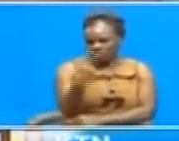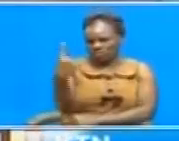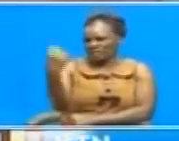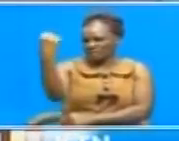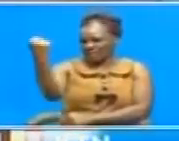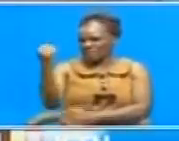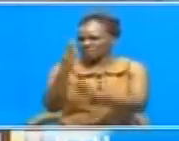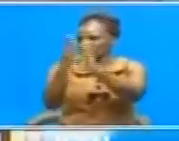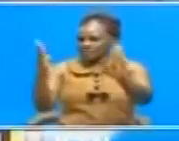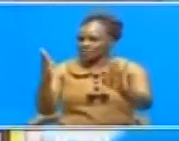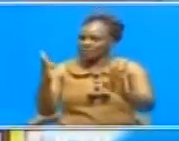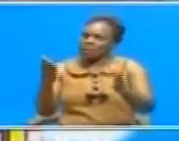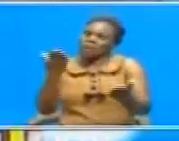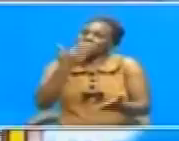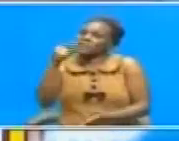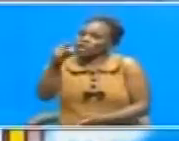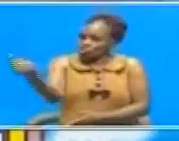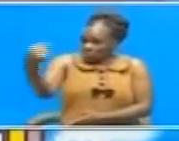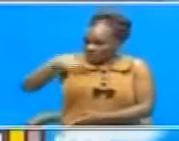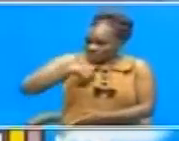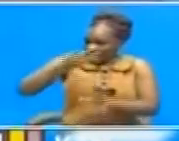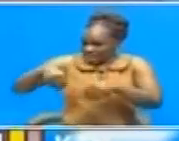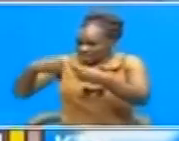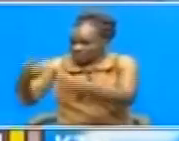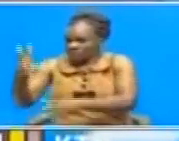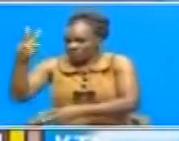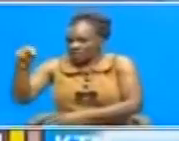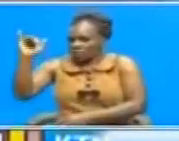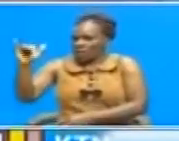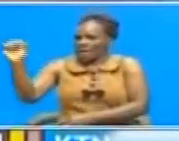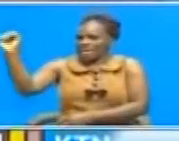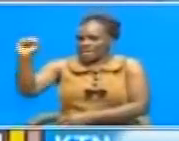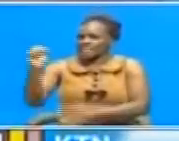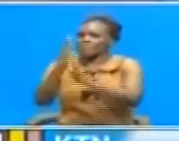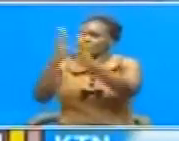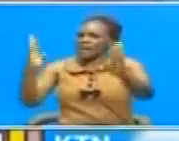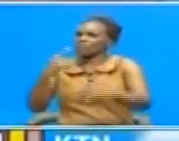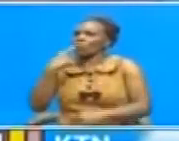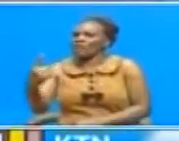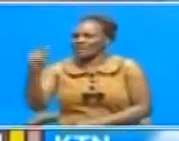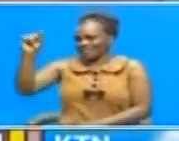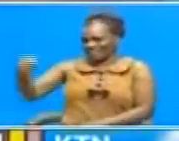buses. Jamani, si ukuje mimi ni kupatia basi ya NYS at 100,000.